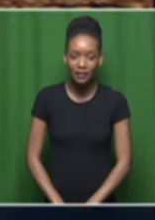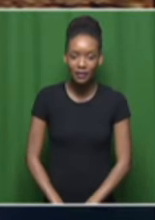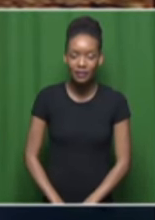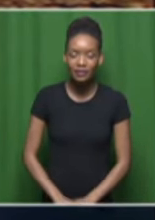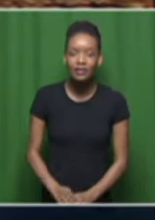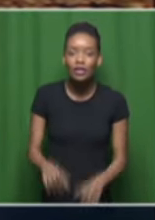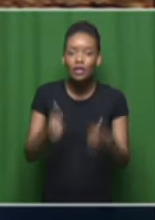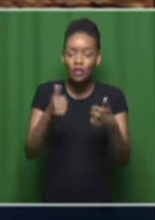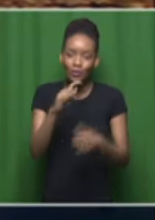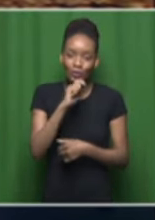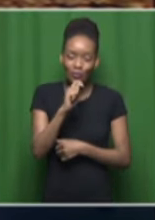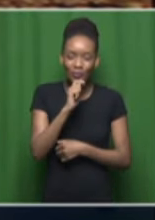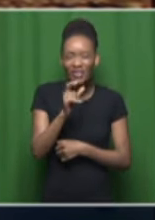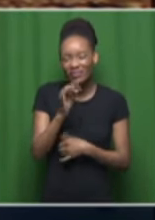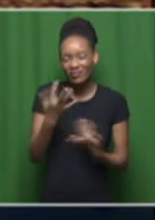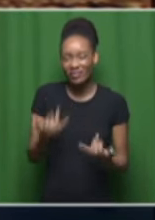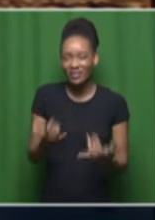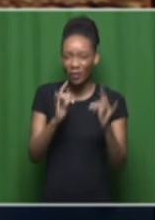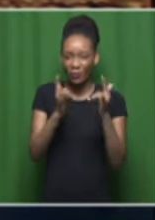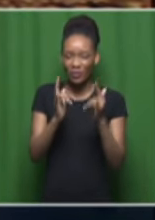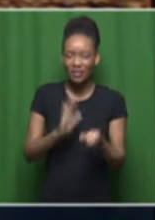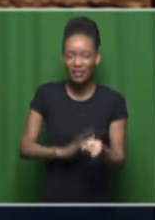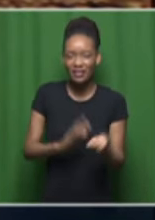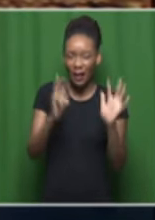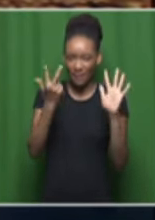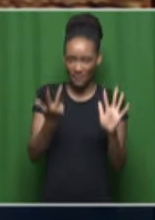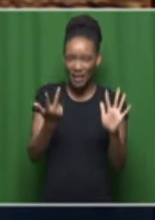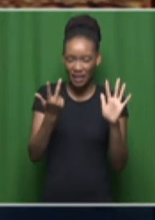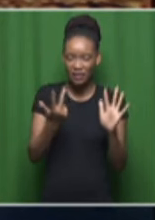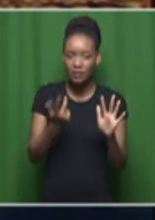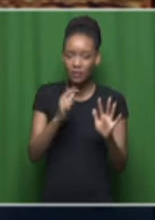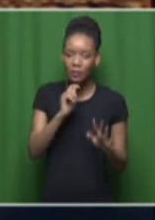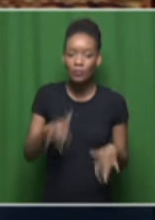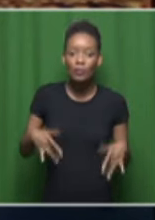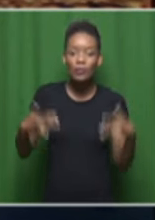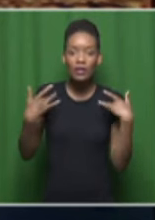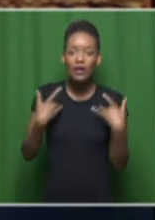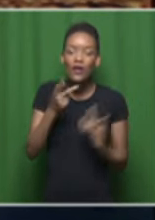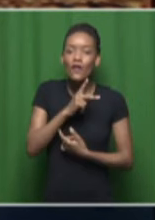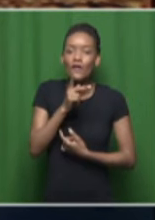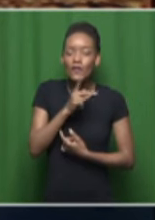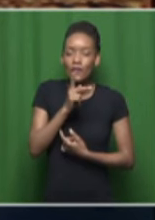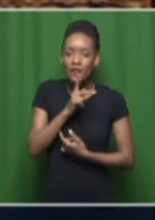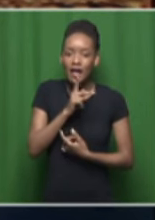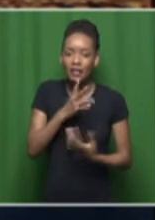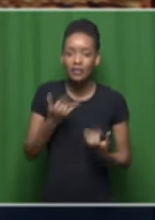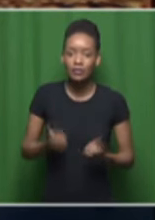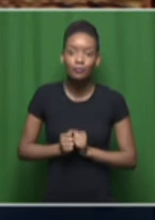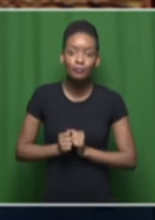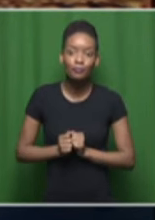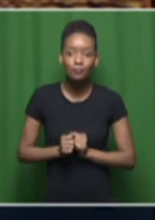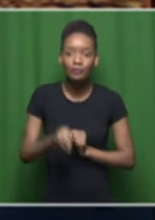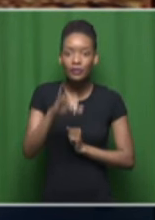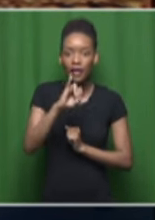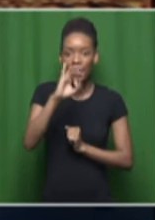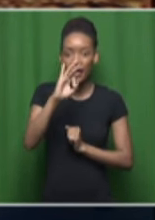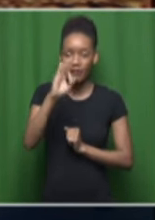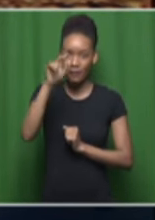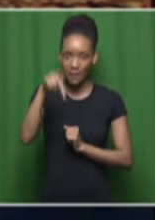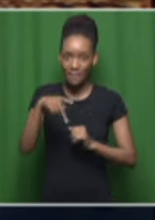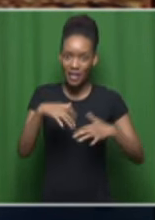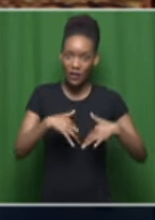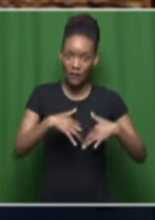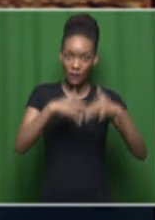Well, a very good morning to you. If you've just tuned in to us, it is 8 o'clock here on Morning Live on this Friday morning. The body of the IFP founder